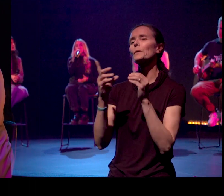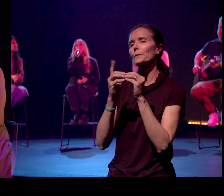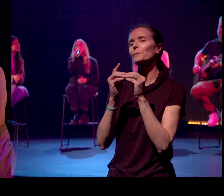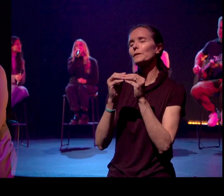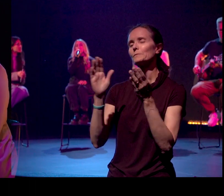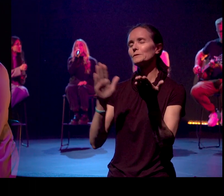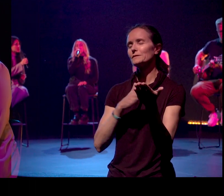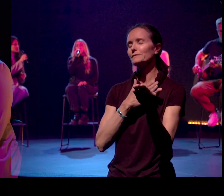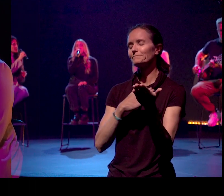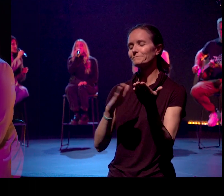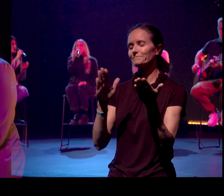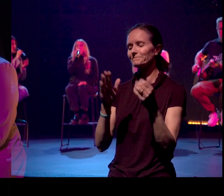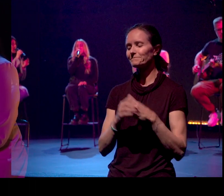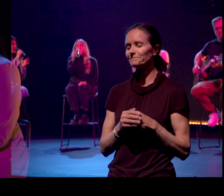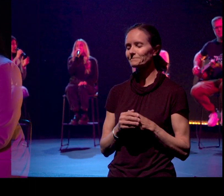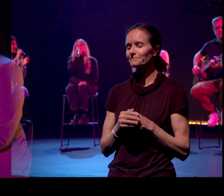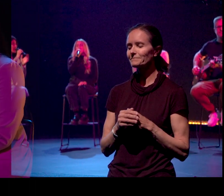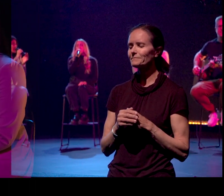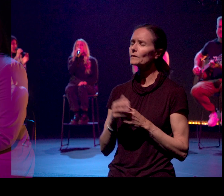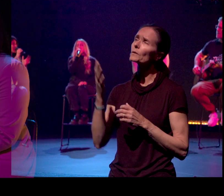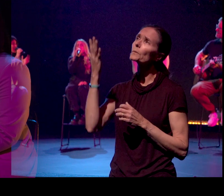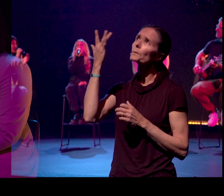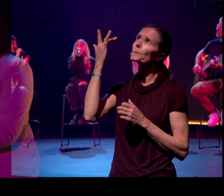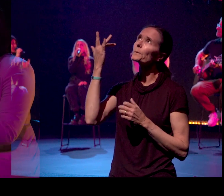enough? So here's another one.